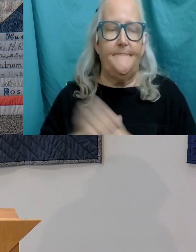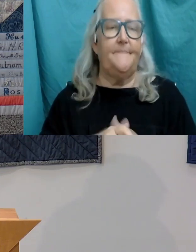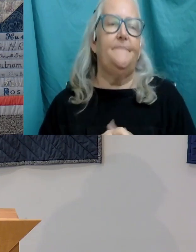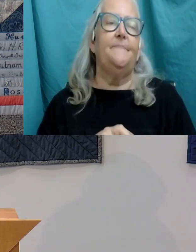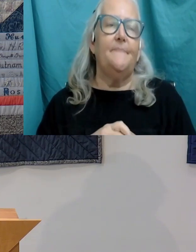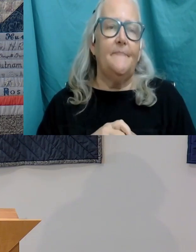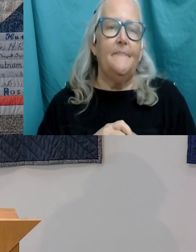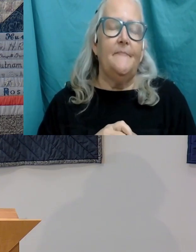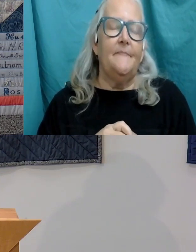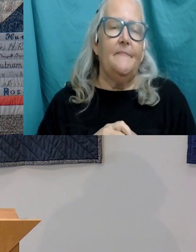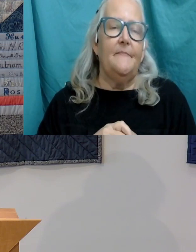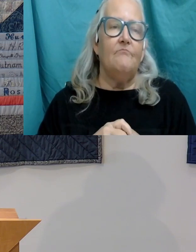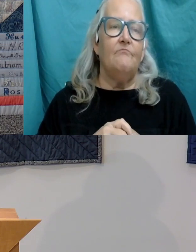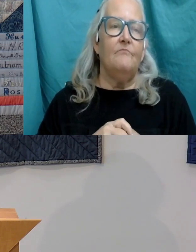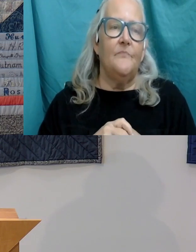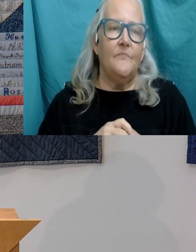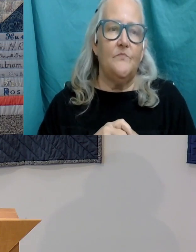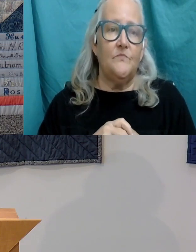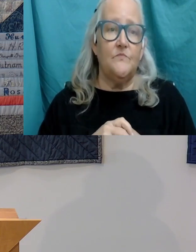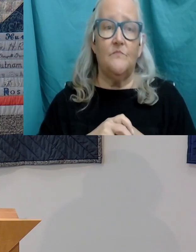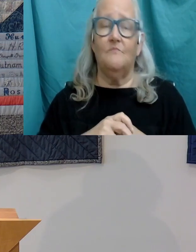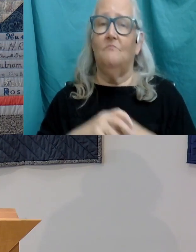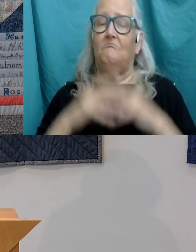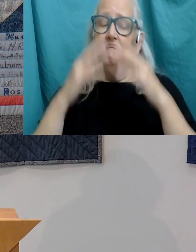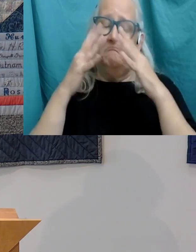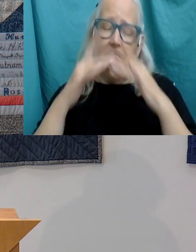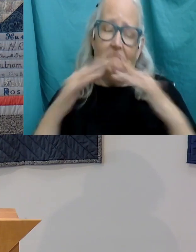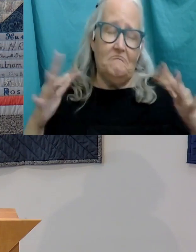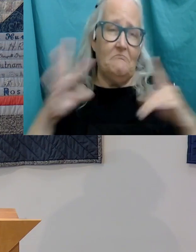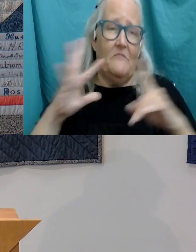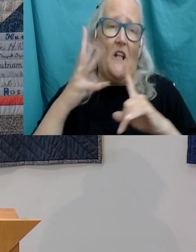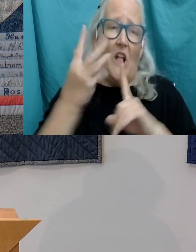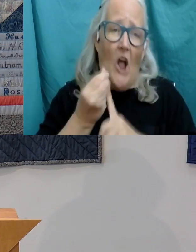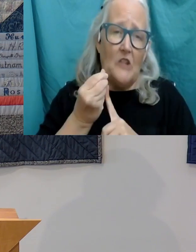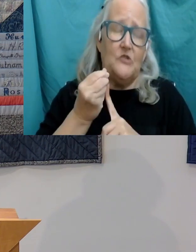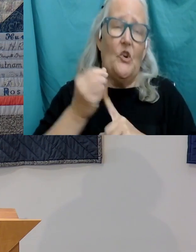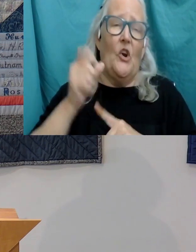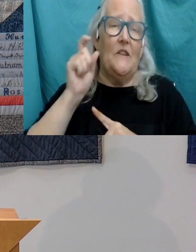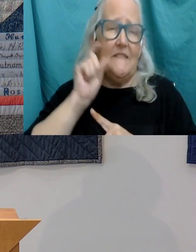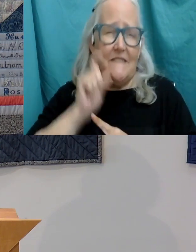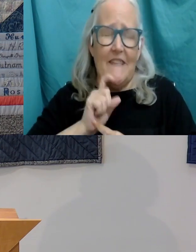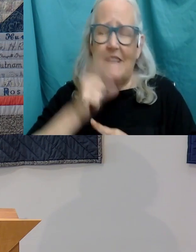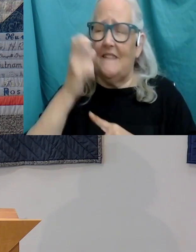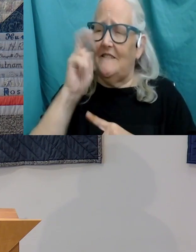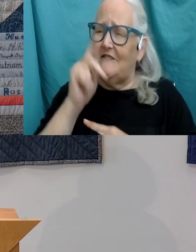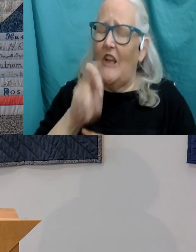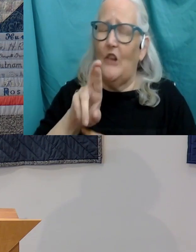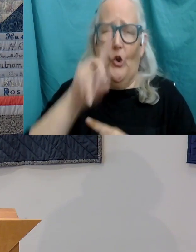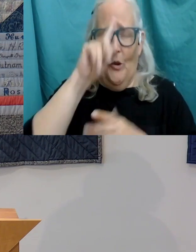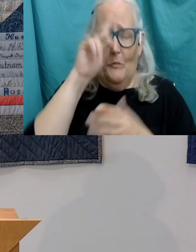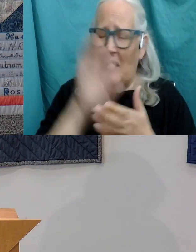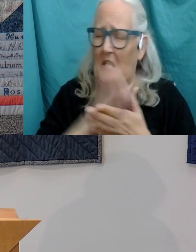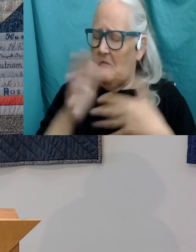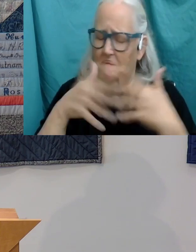From a diversity of cultures, sexualities, genders, and beliefs, we come together into one